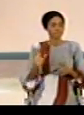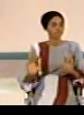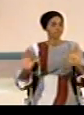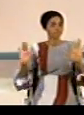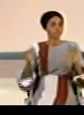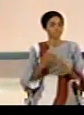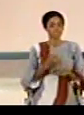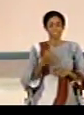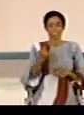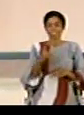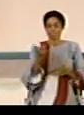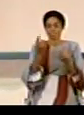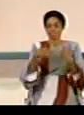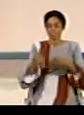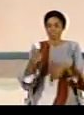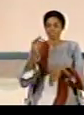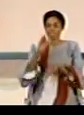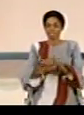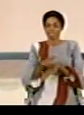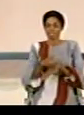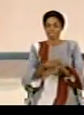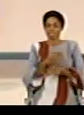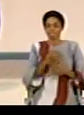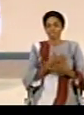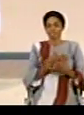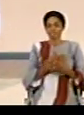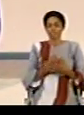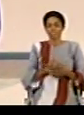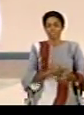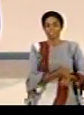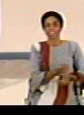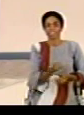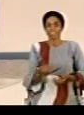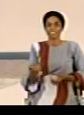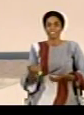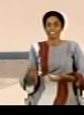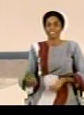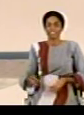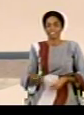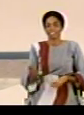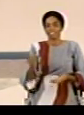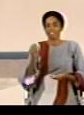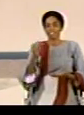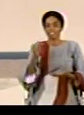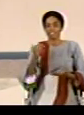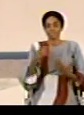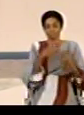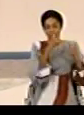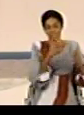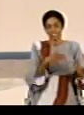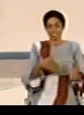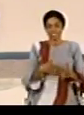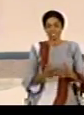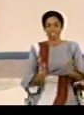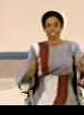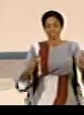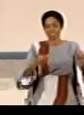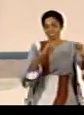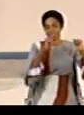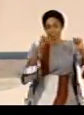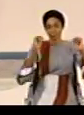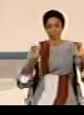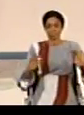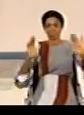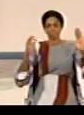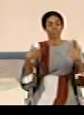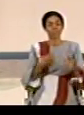And then you come back in the evening and another dose again. Great wonders, great miracle. We will all